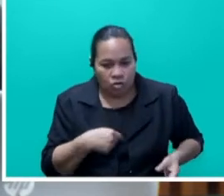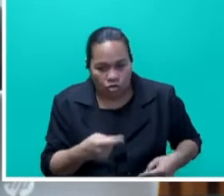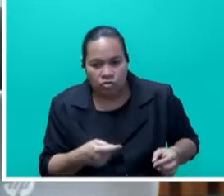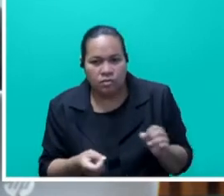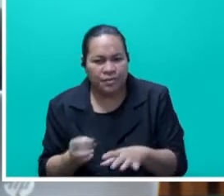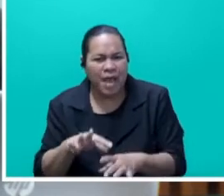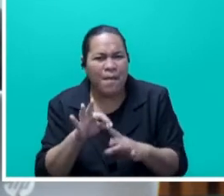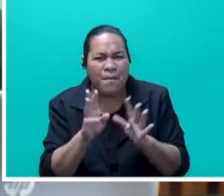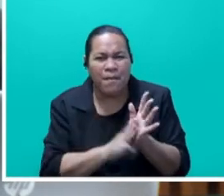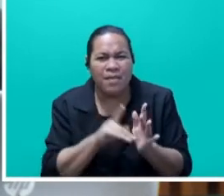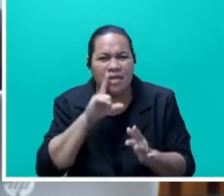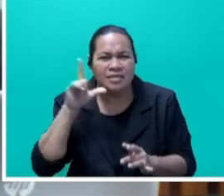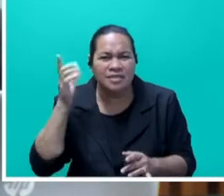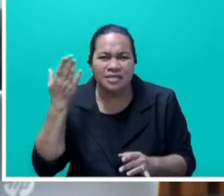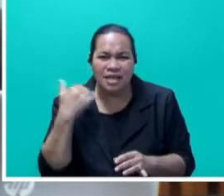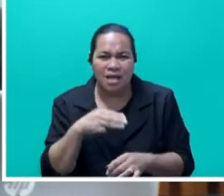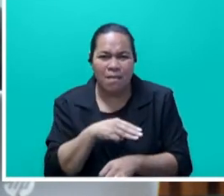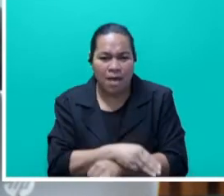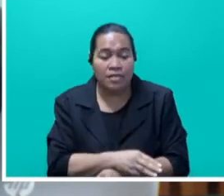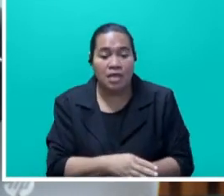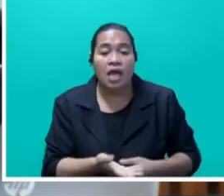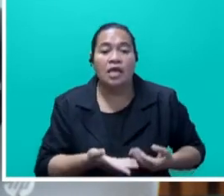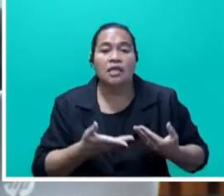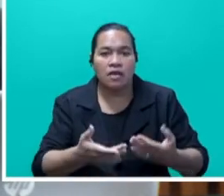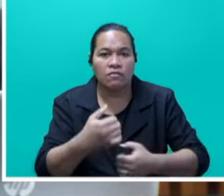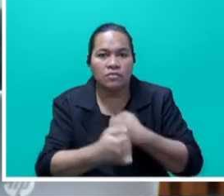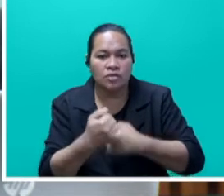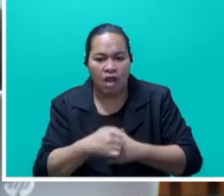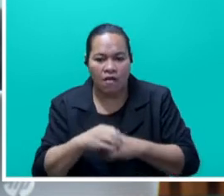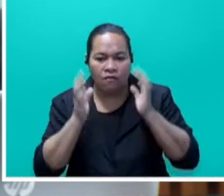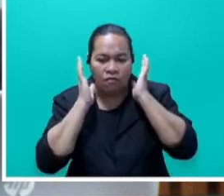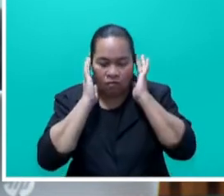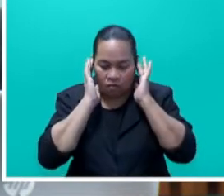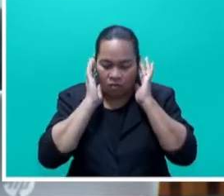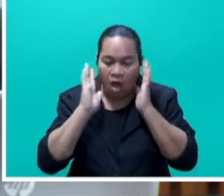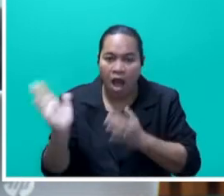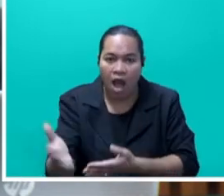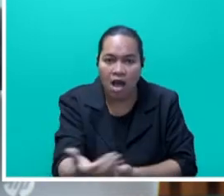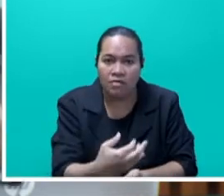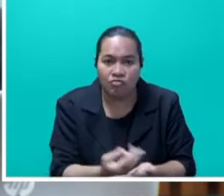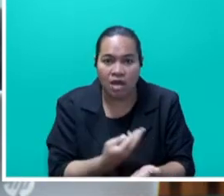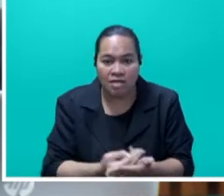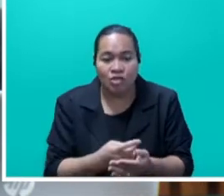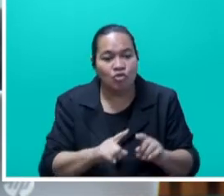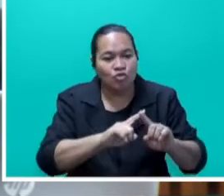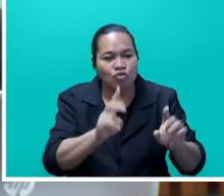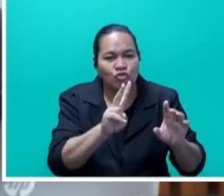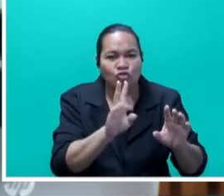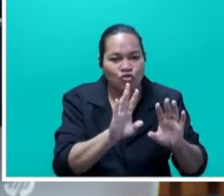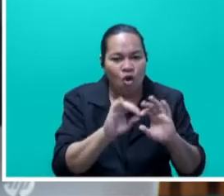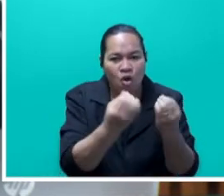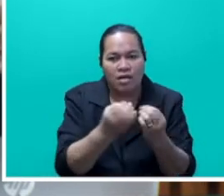about a month ago, handed over 2 harvesters to 2 cooperatives in Vanuatu. This year, Mr. Speaker